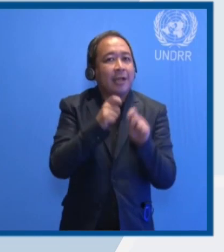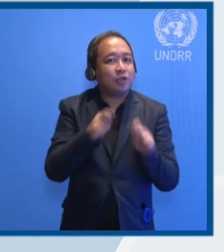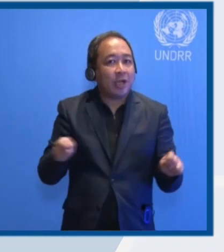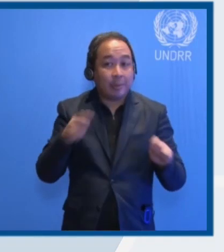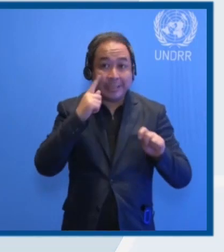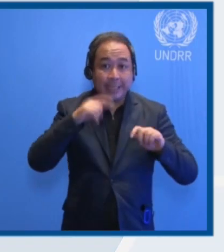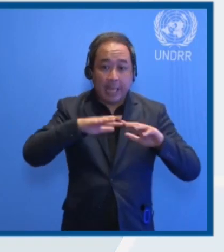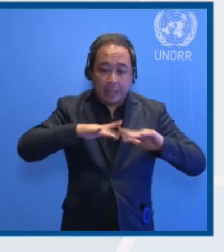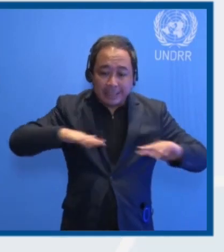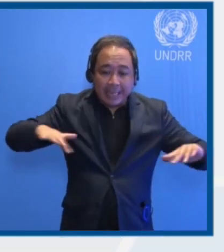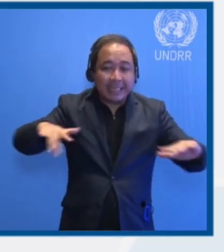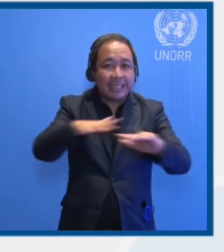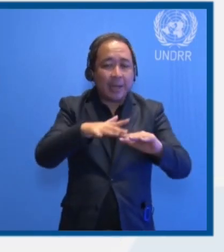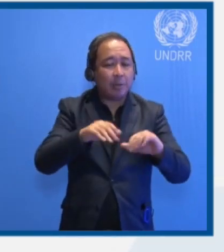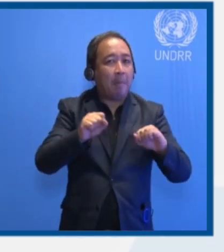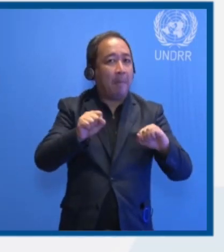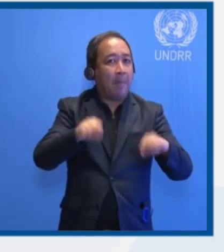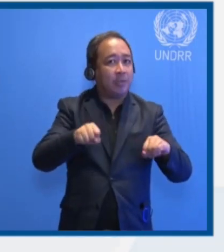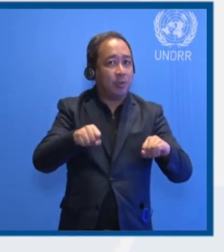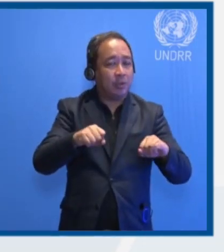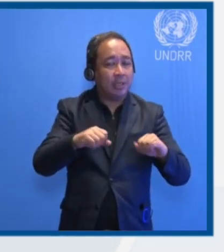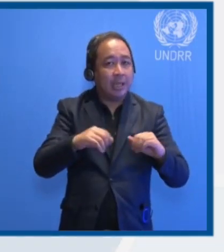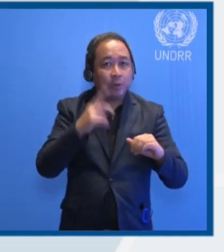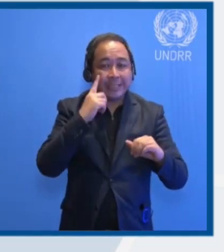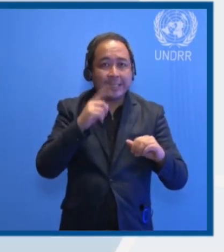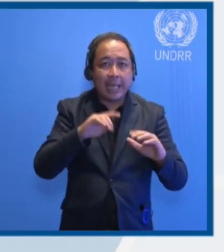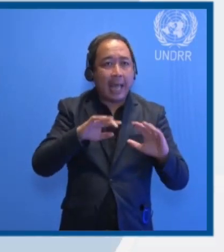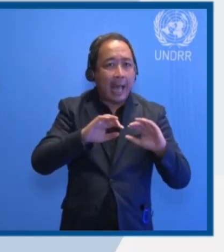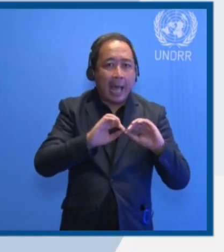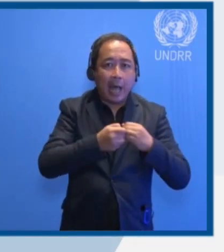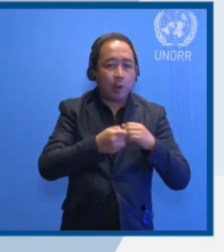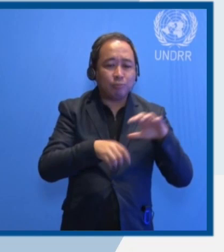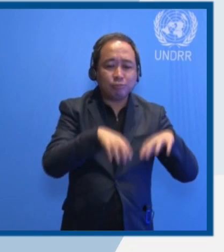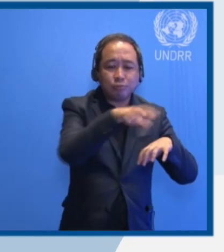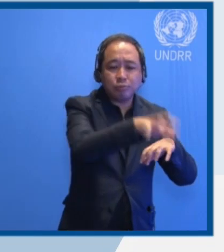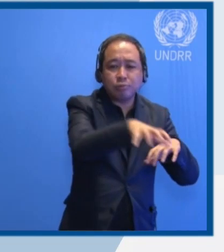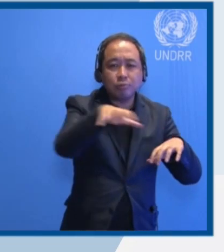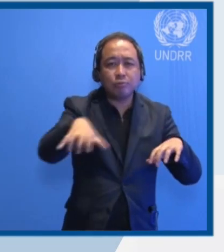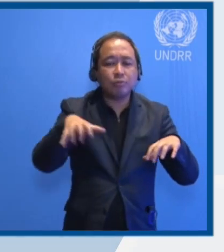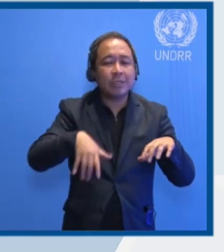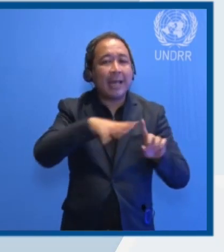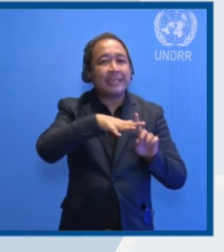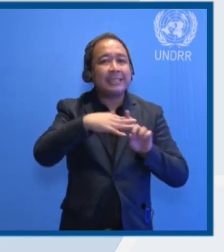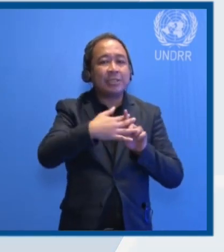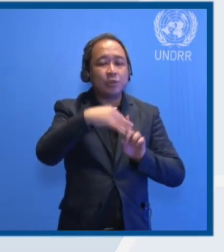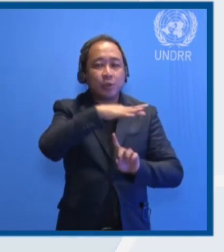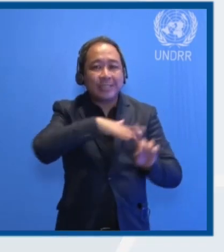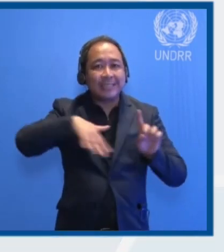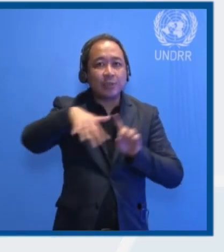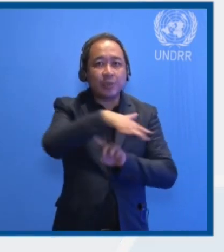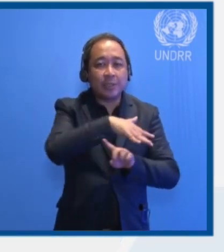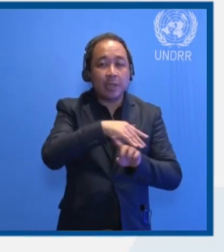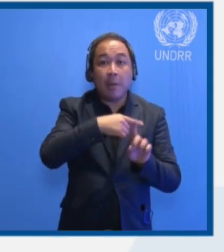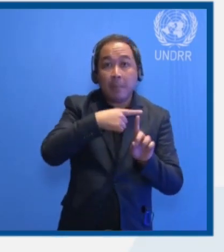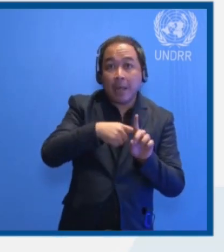landscape stability with accordance to topographic condition, soil properties, geological formation, and